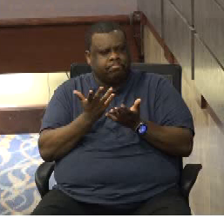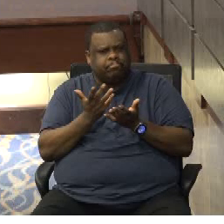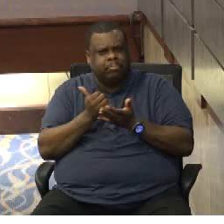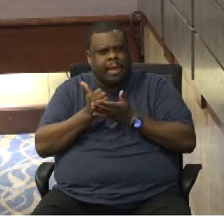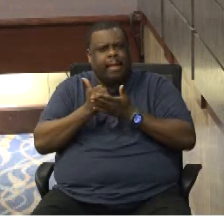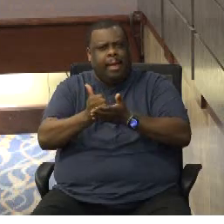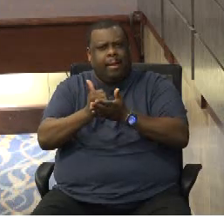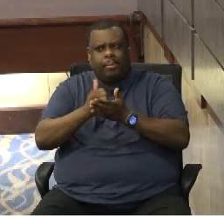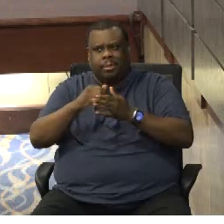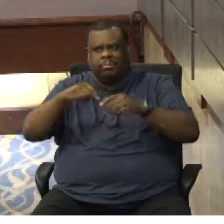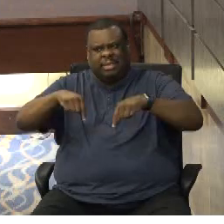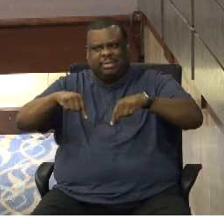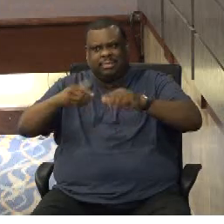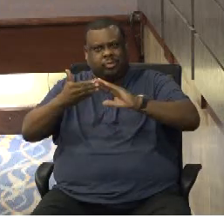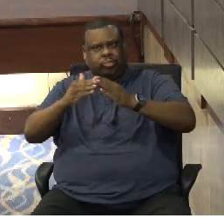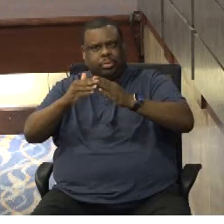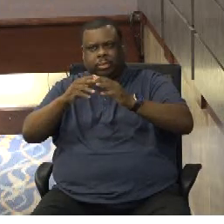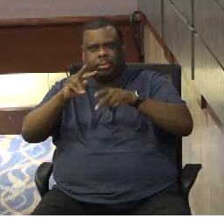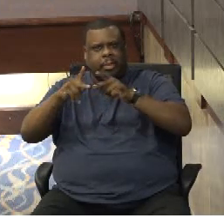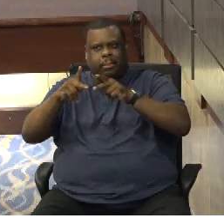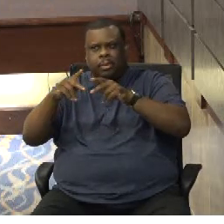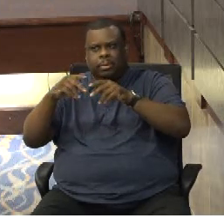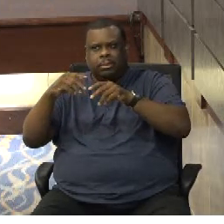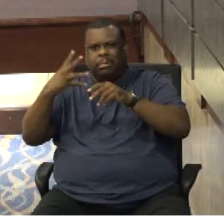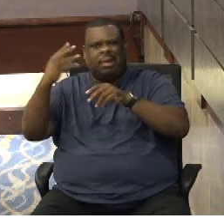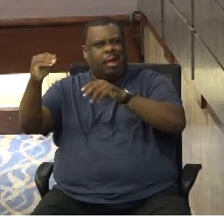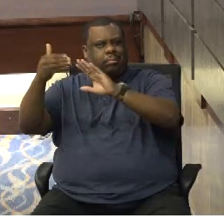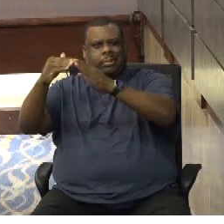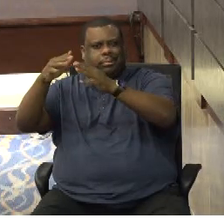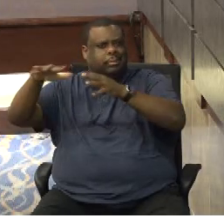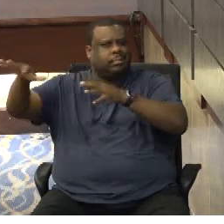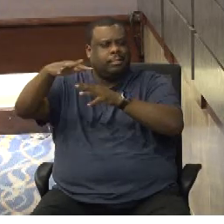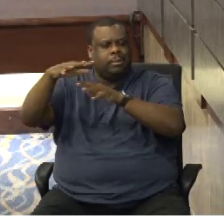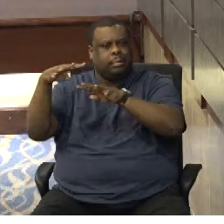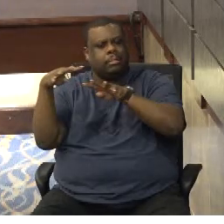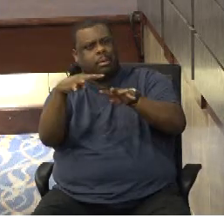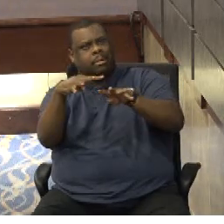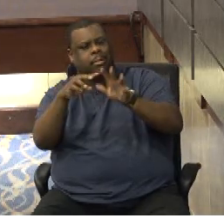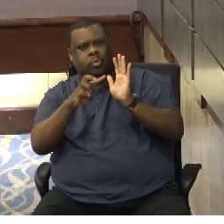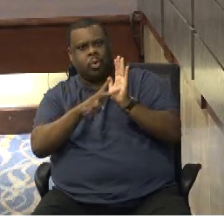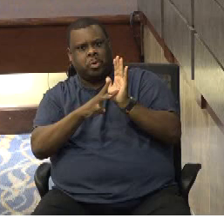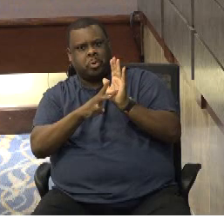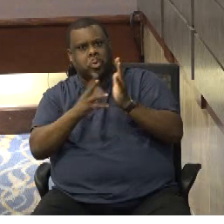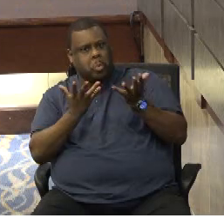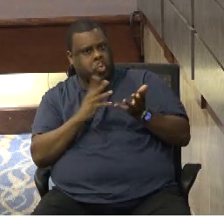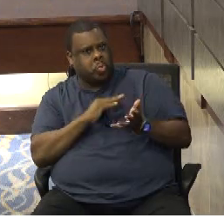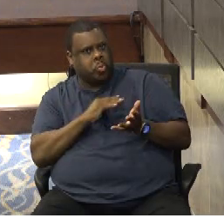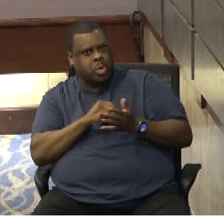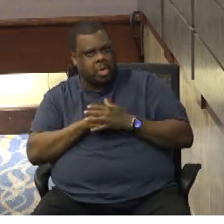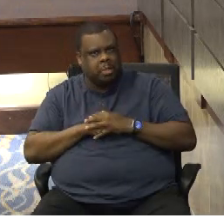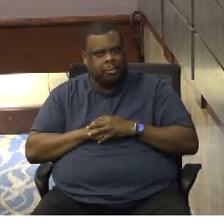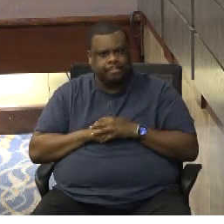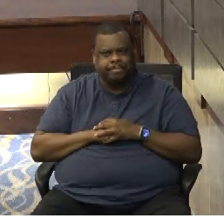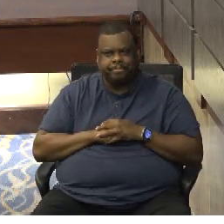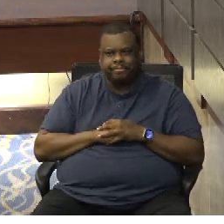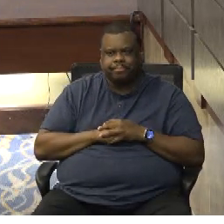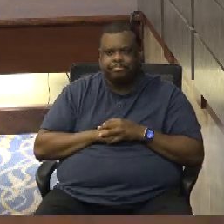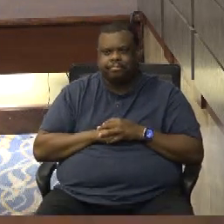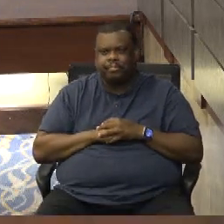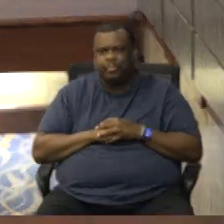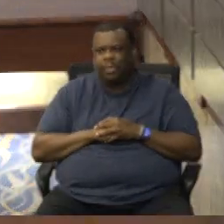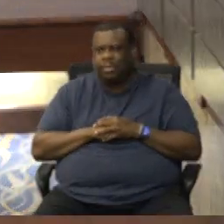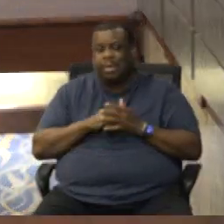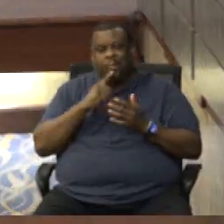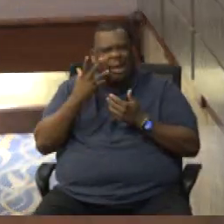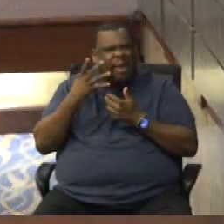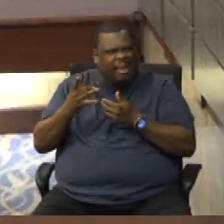our communications. I really love at the end there where it says, a city to create in, a city to